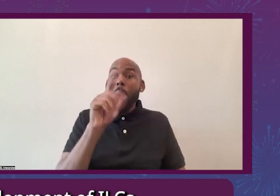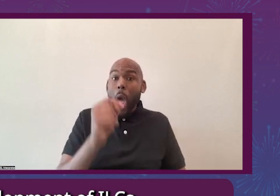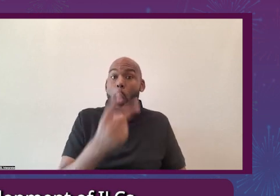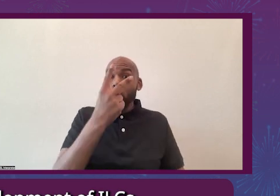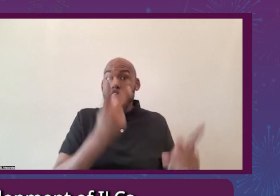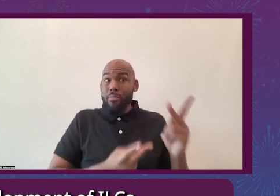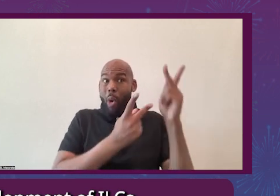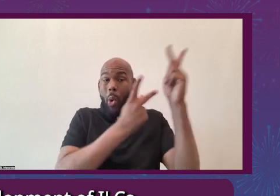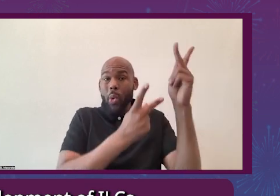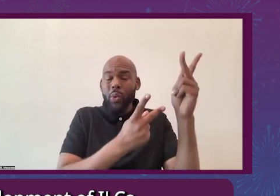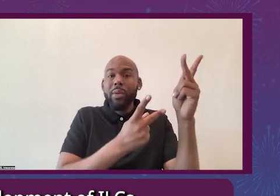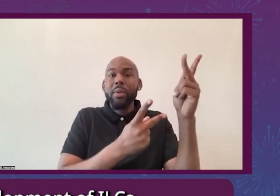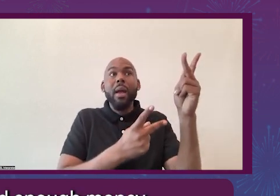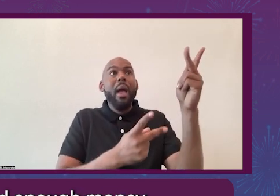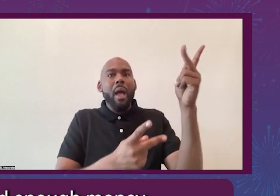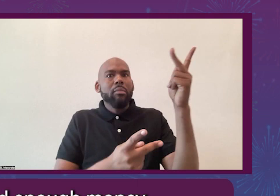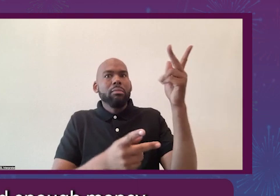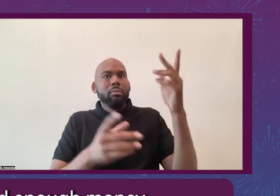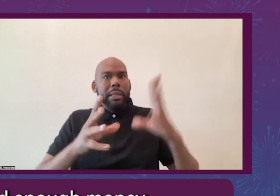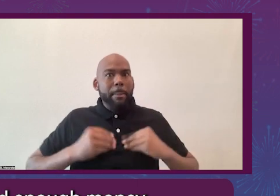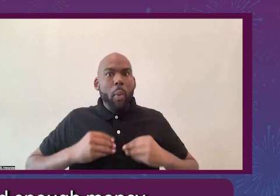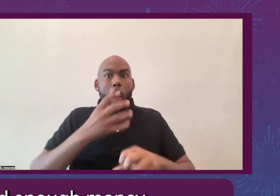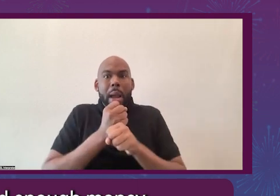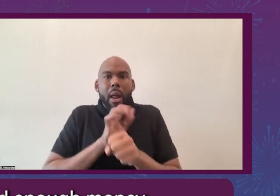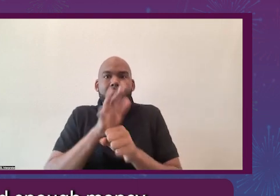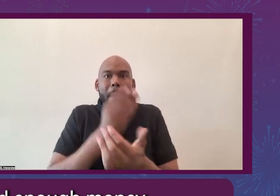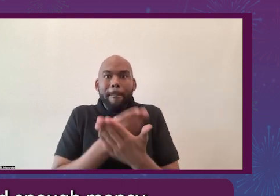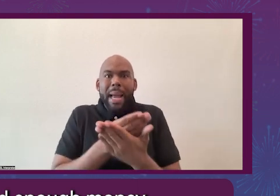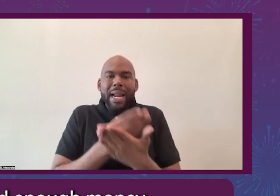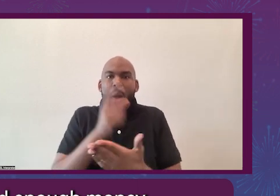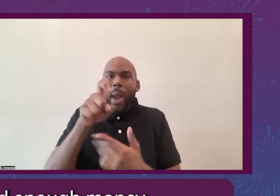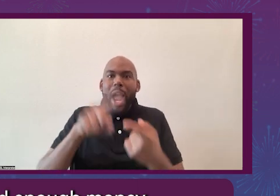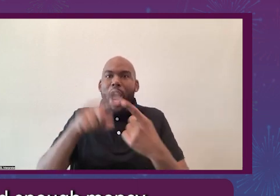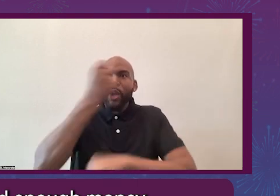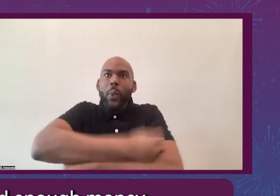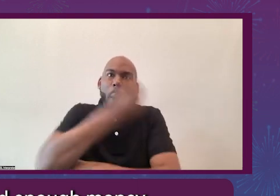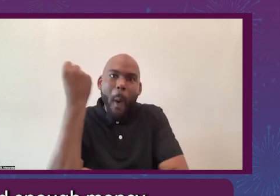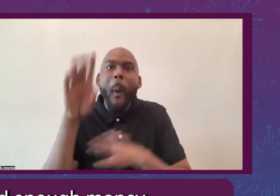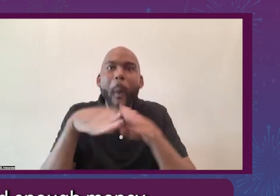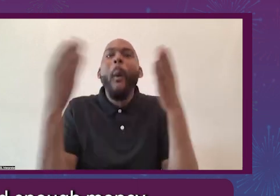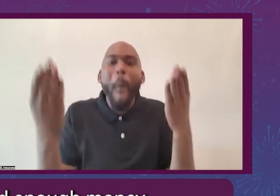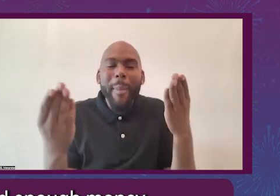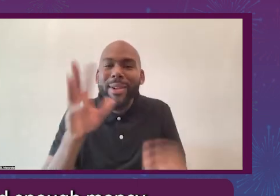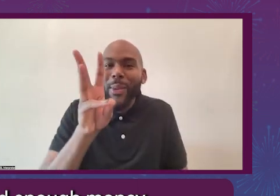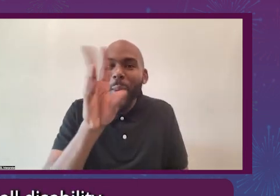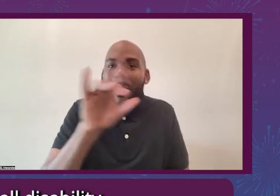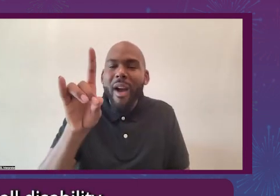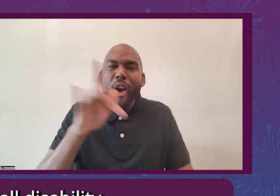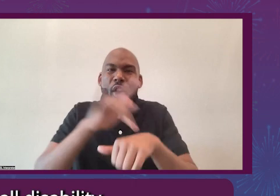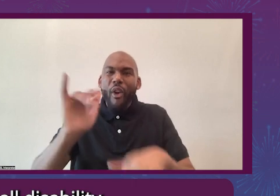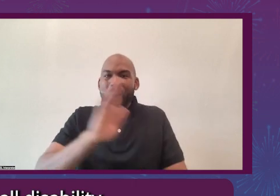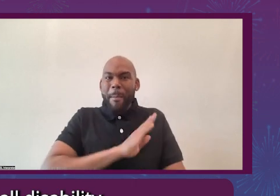out that two of the proposals we had submitted had come in, and we had enough money that we had to open the World Institute